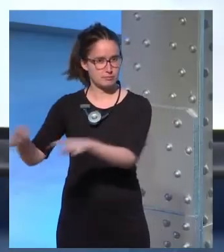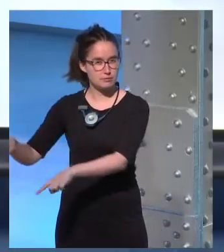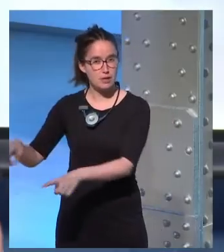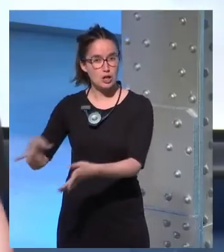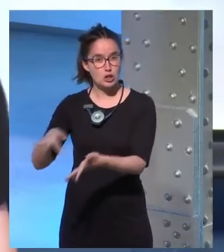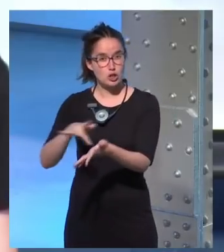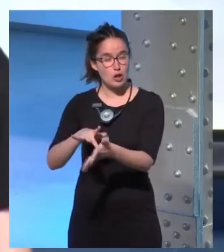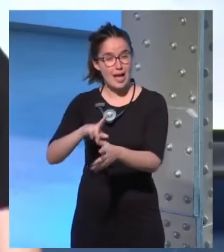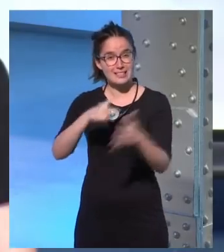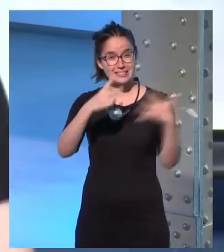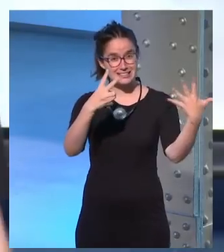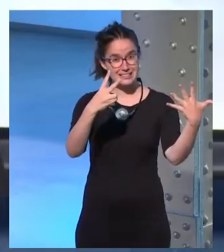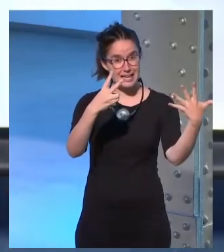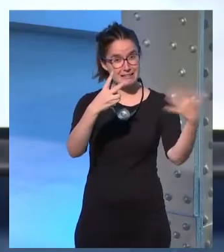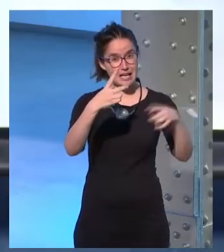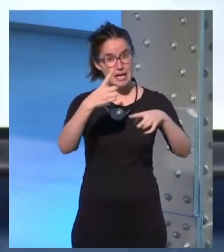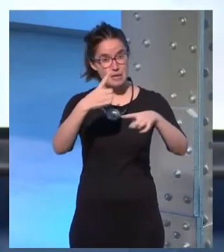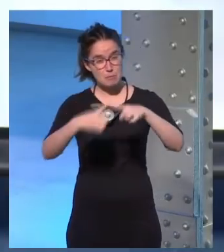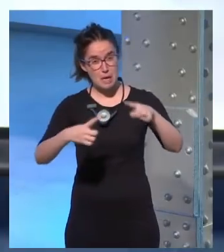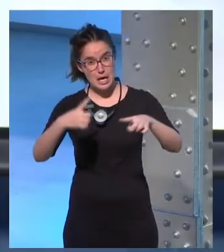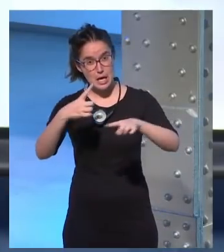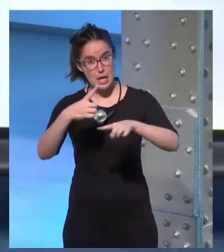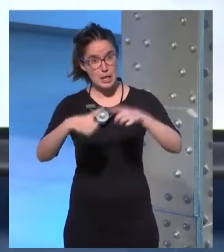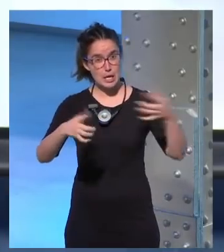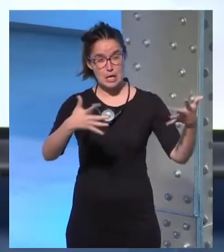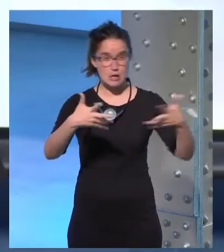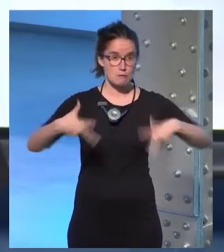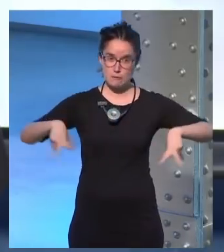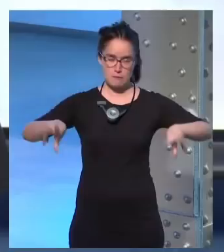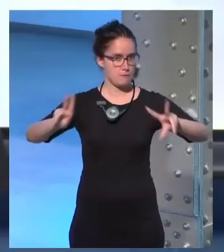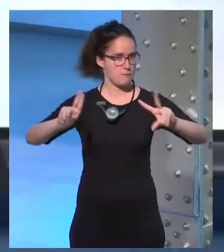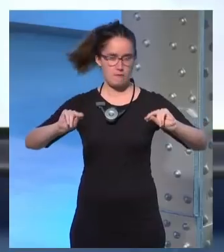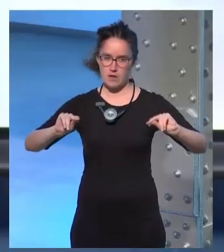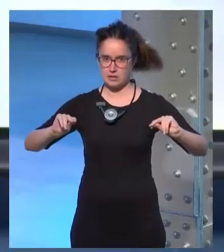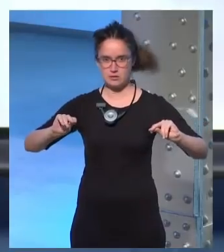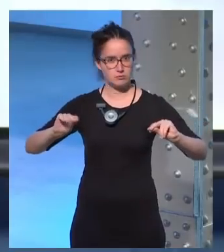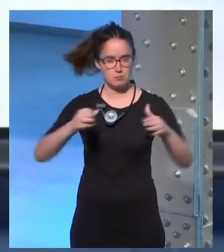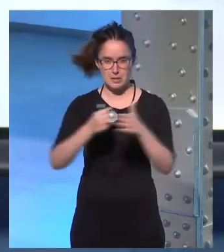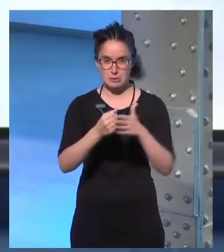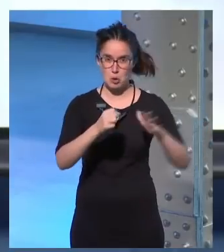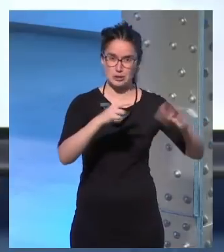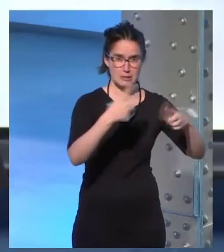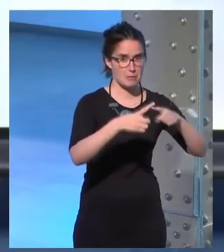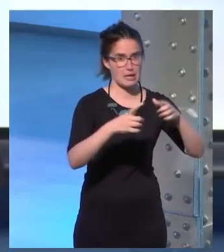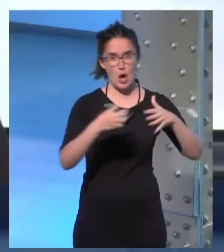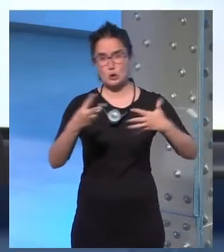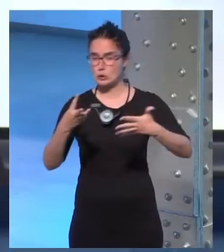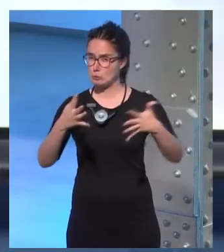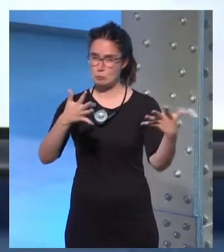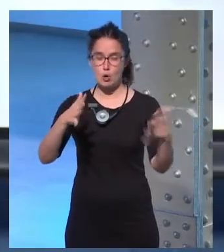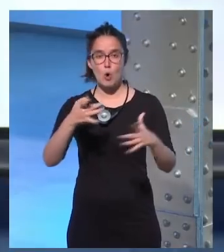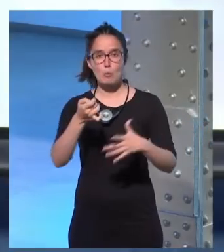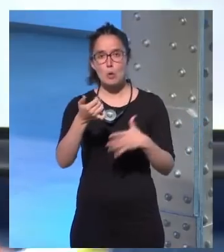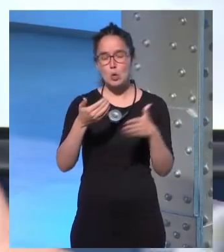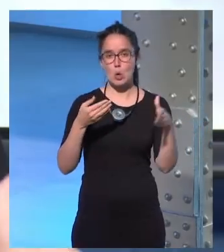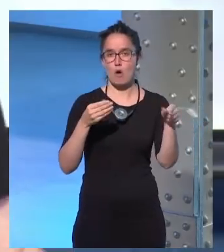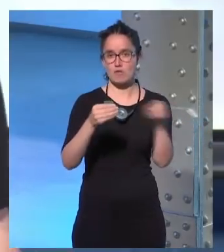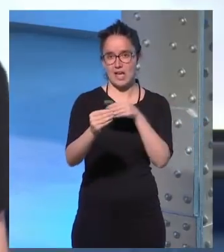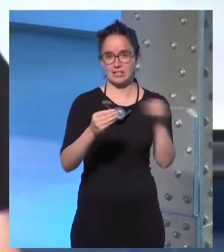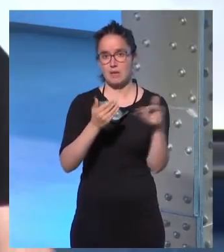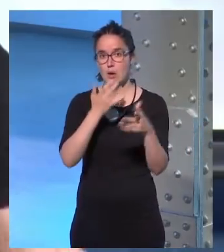she has certain meetings already arranged in Avilés tomorrow morning. And today's session will